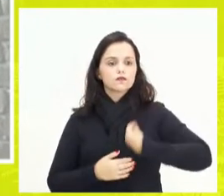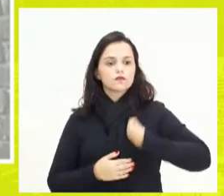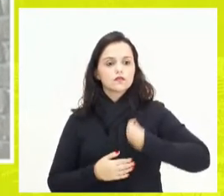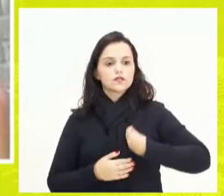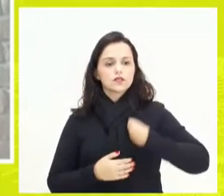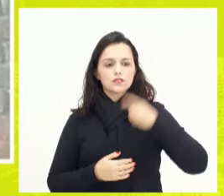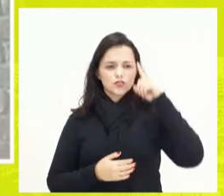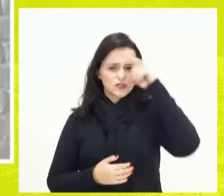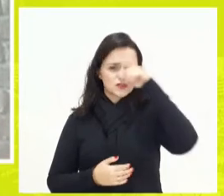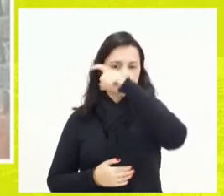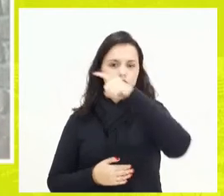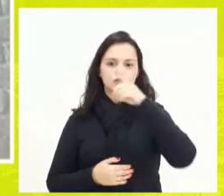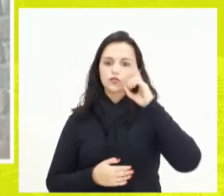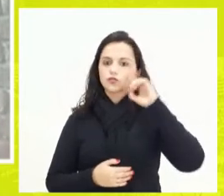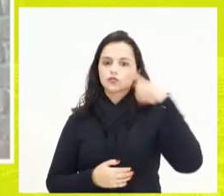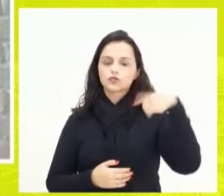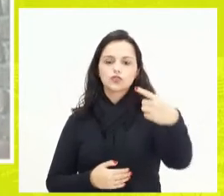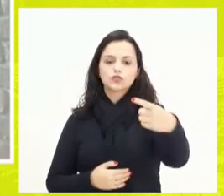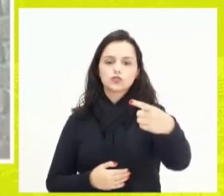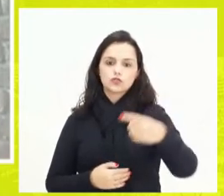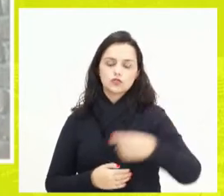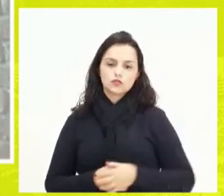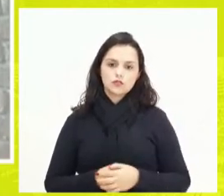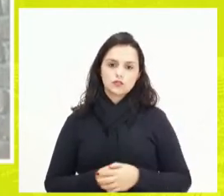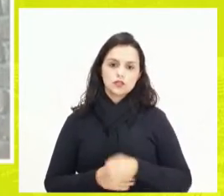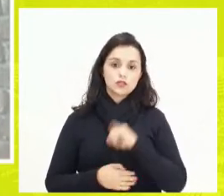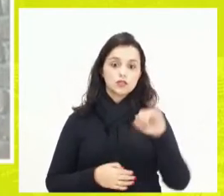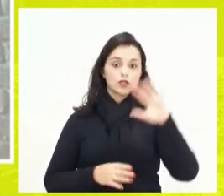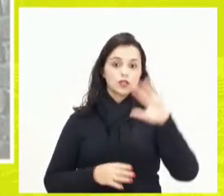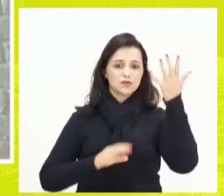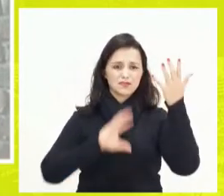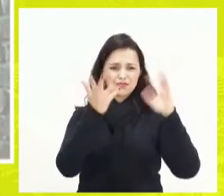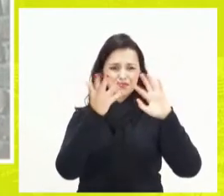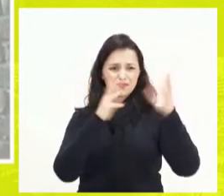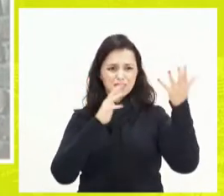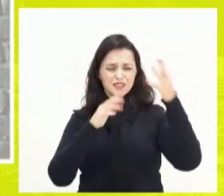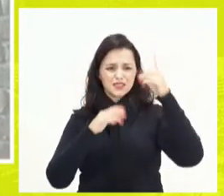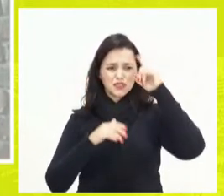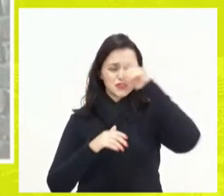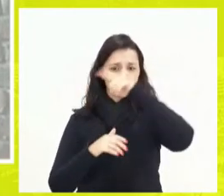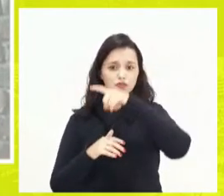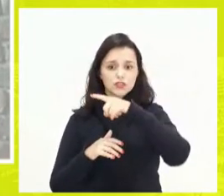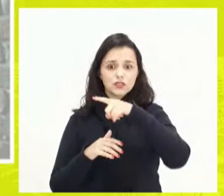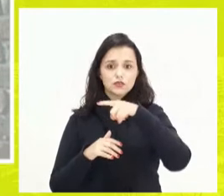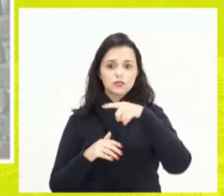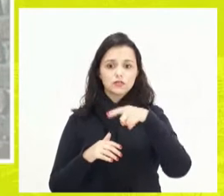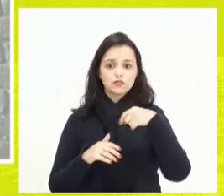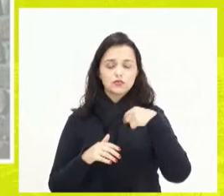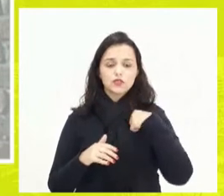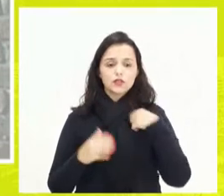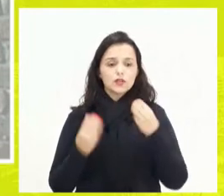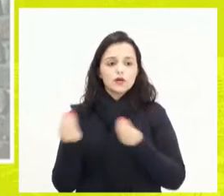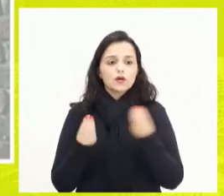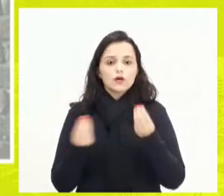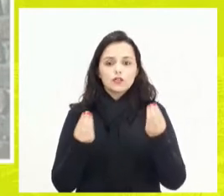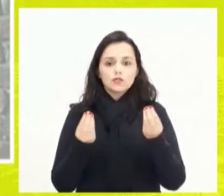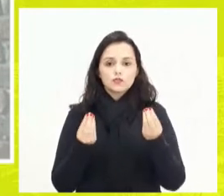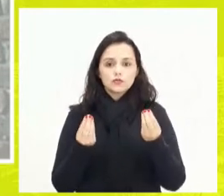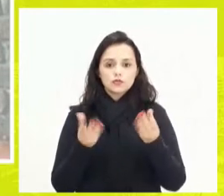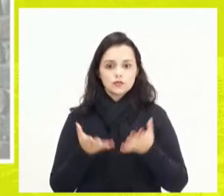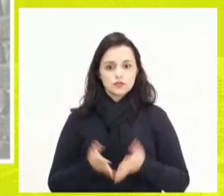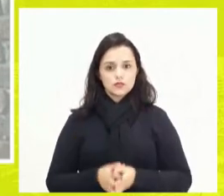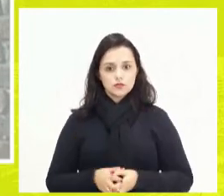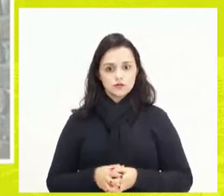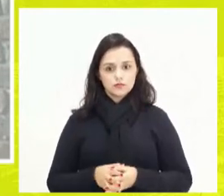see and experience all the the all the tribulations and all the bad aspects of